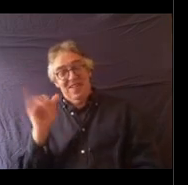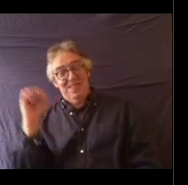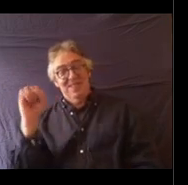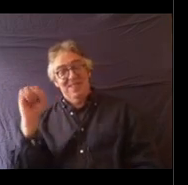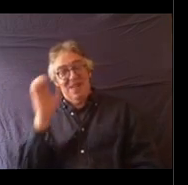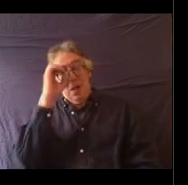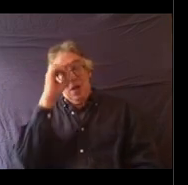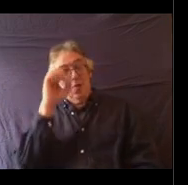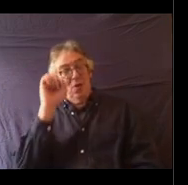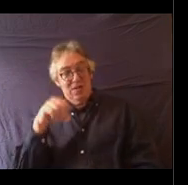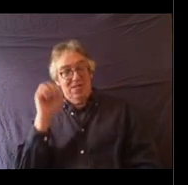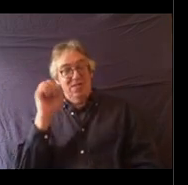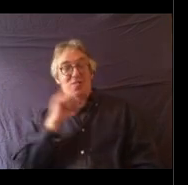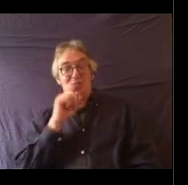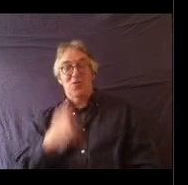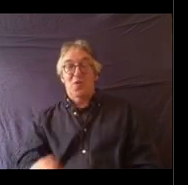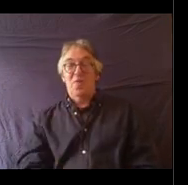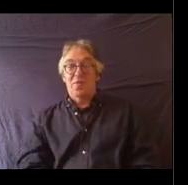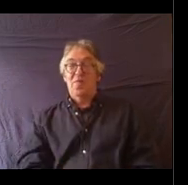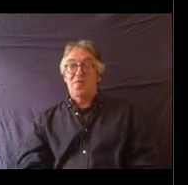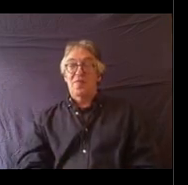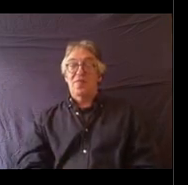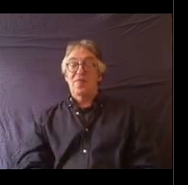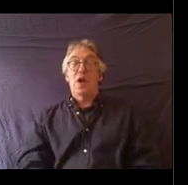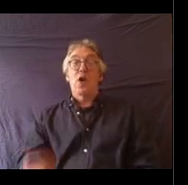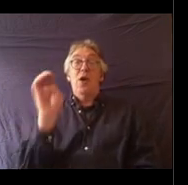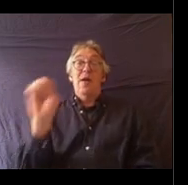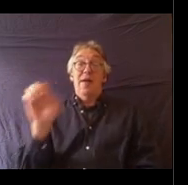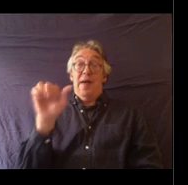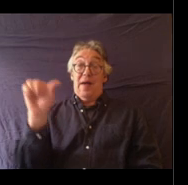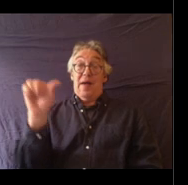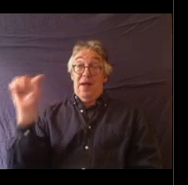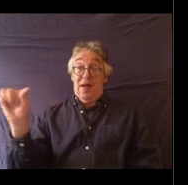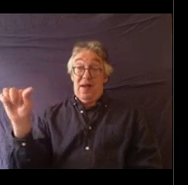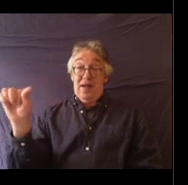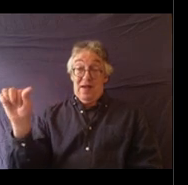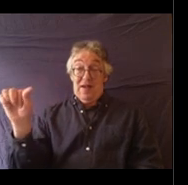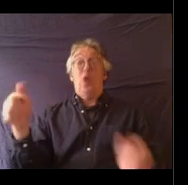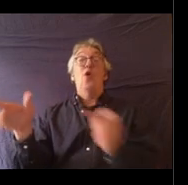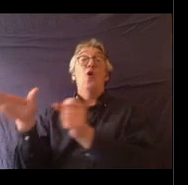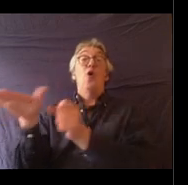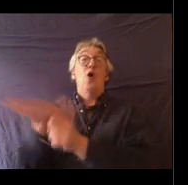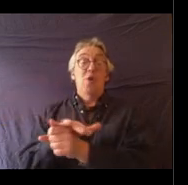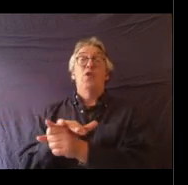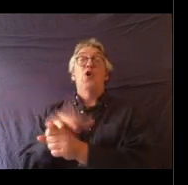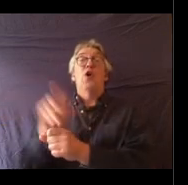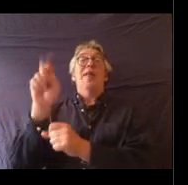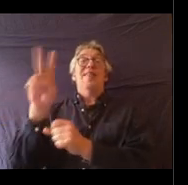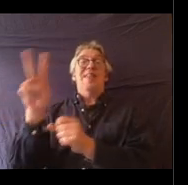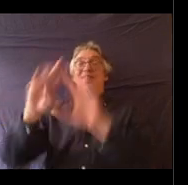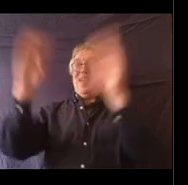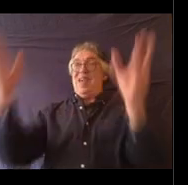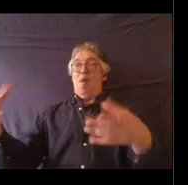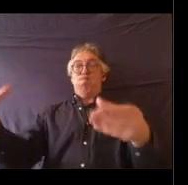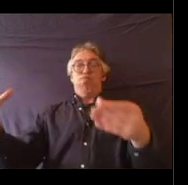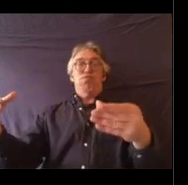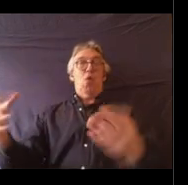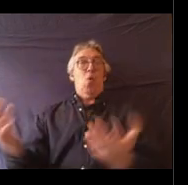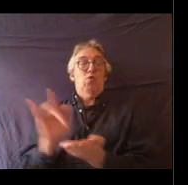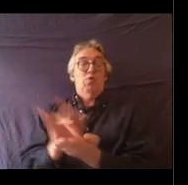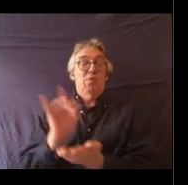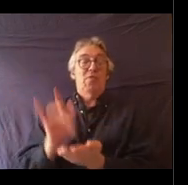Yes, the Accessibility Act covers the devices, so your smartphone, your tablet,